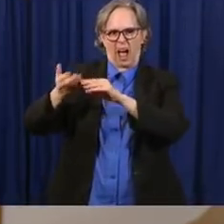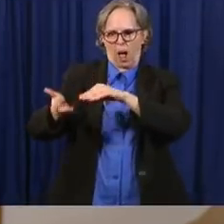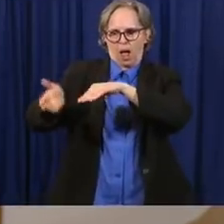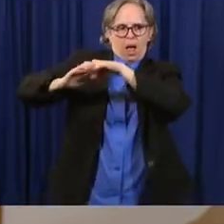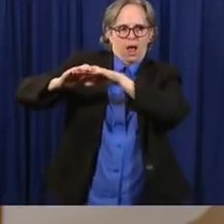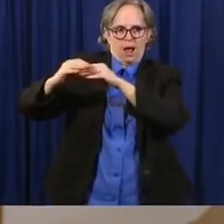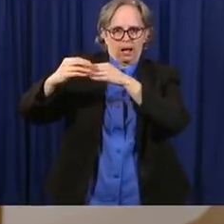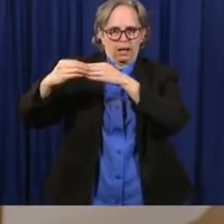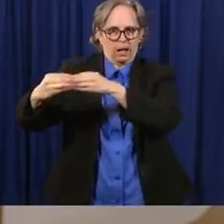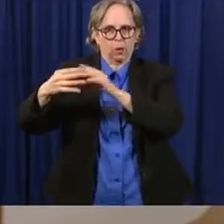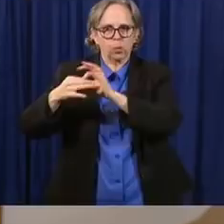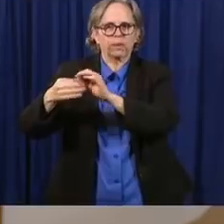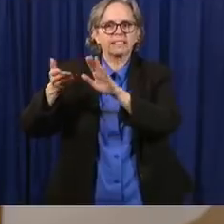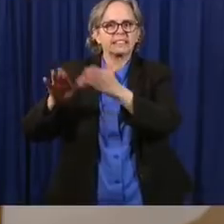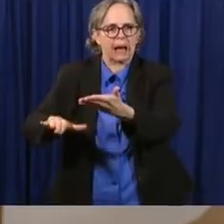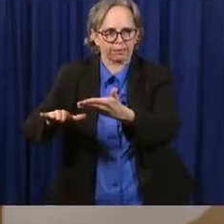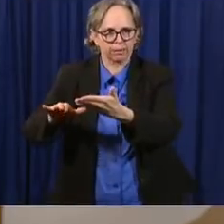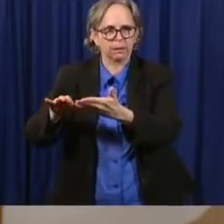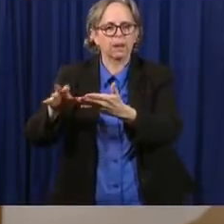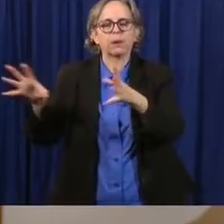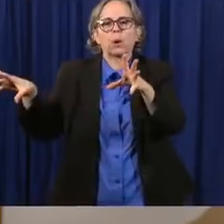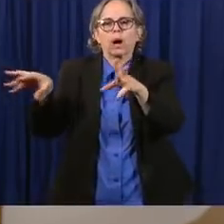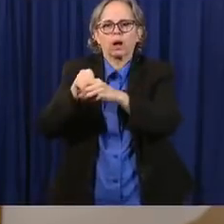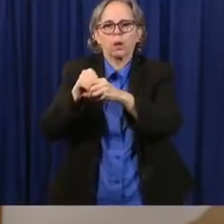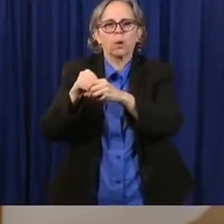line and we'll add the two together.